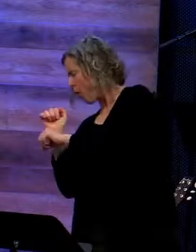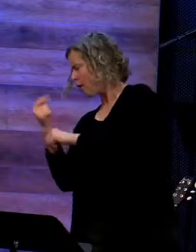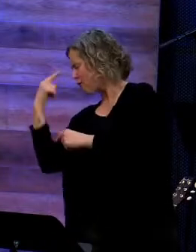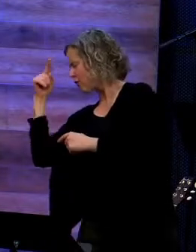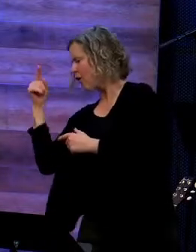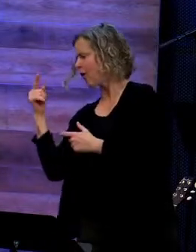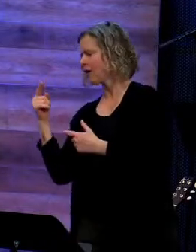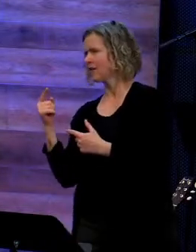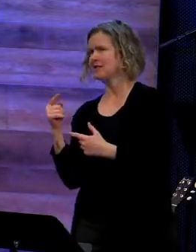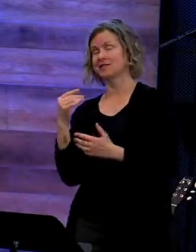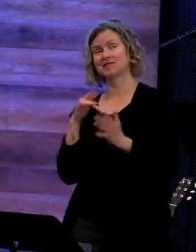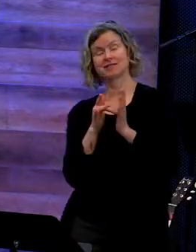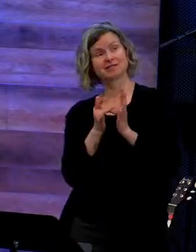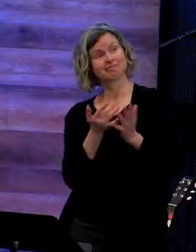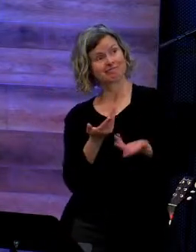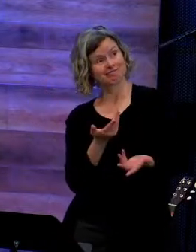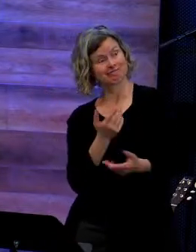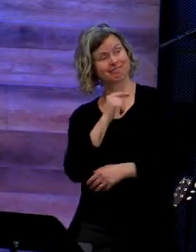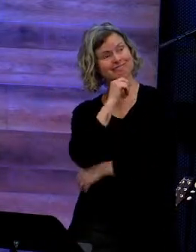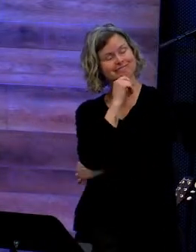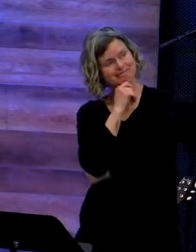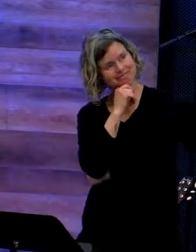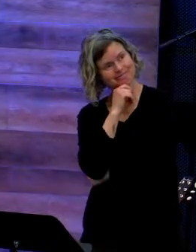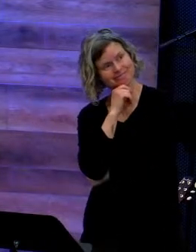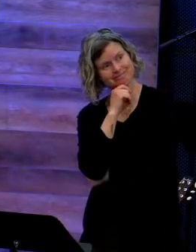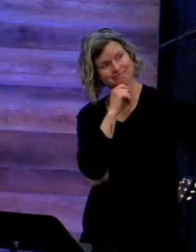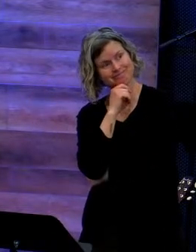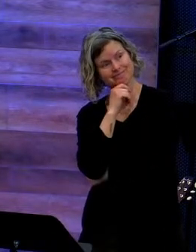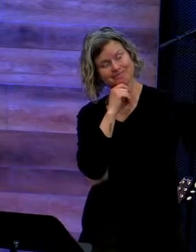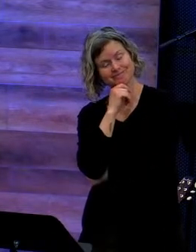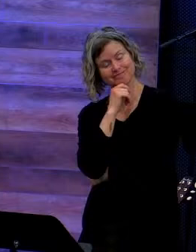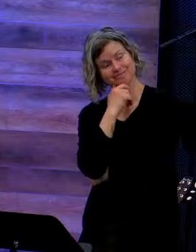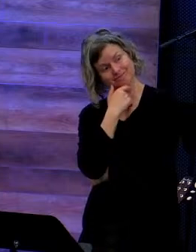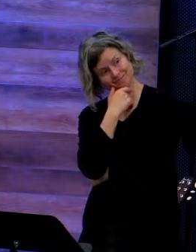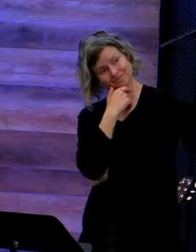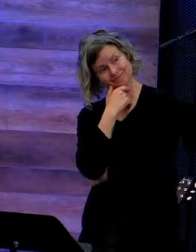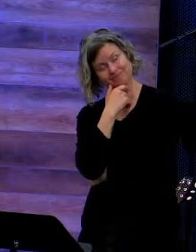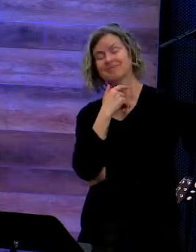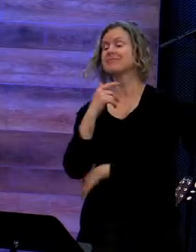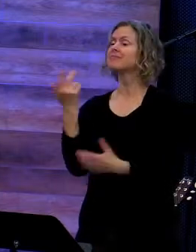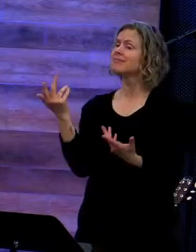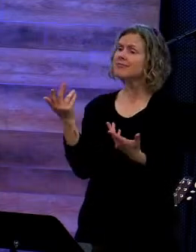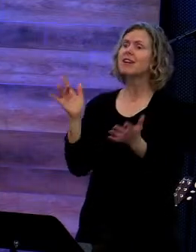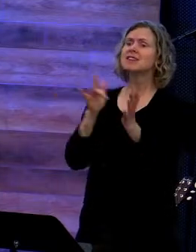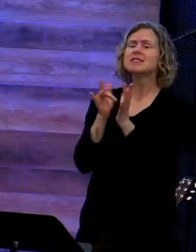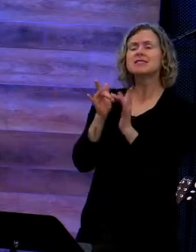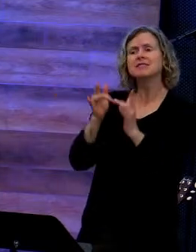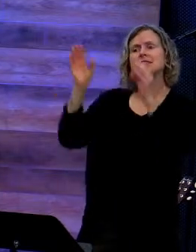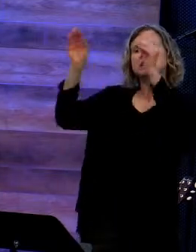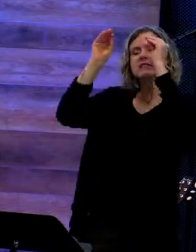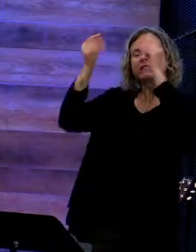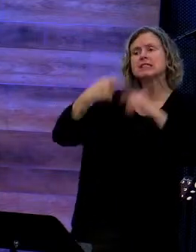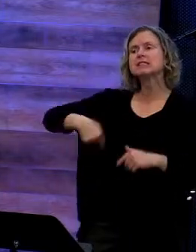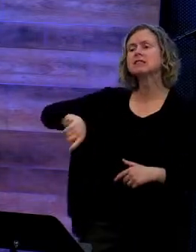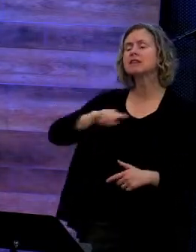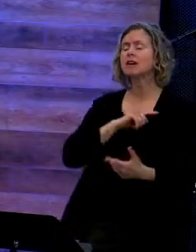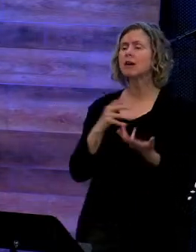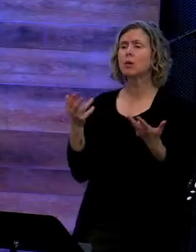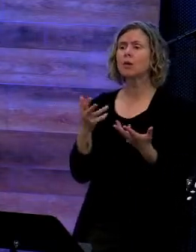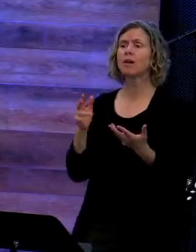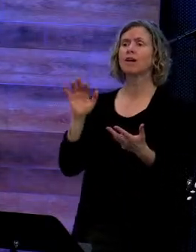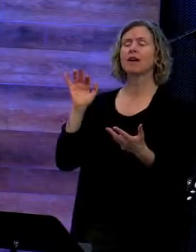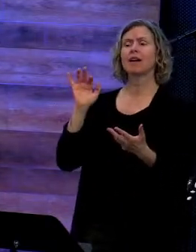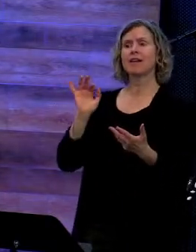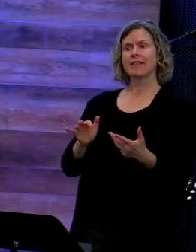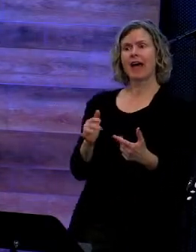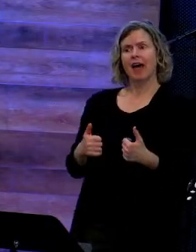Jesus teaches us that a life of humility isn't just affirming, yeah, I know I need to rest. I know I'll get